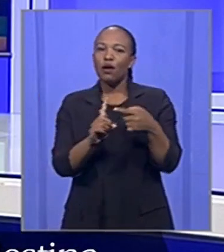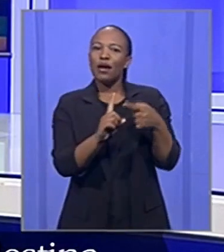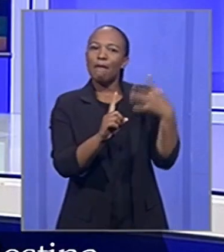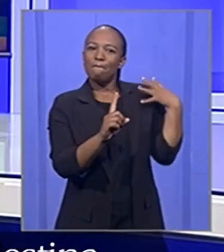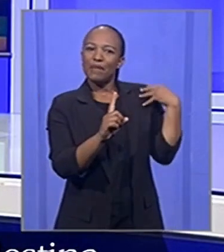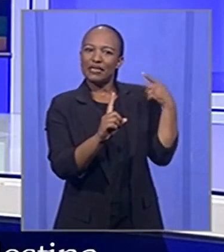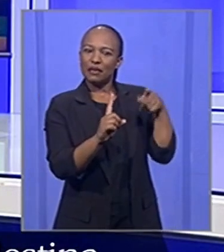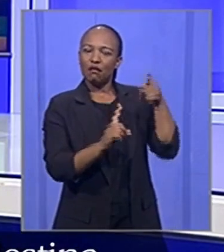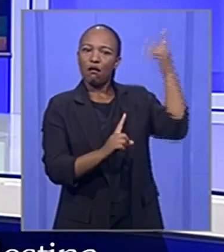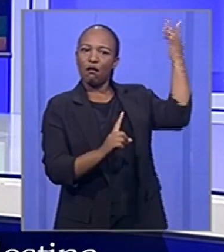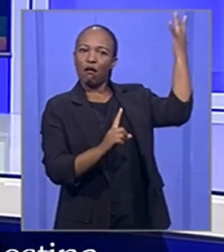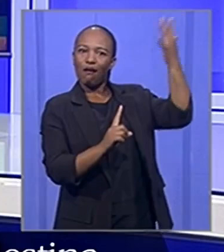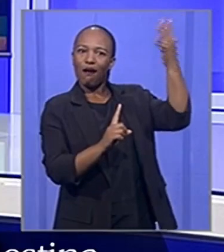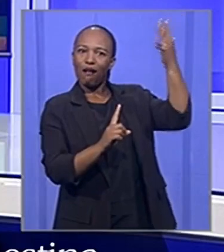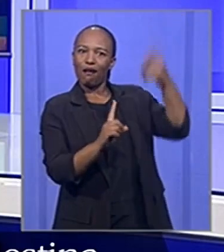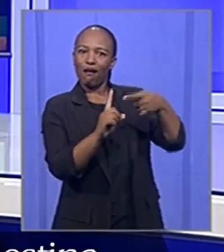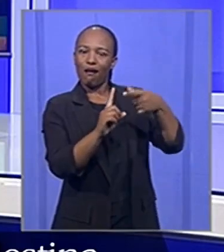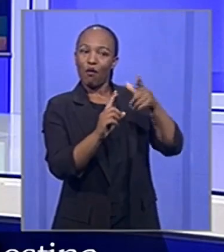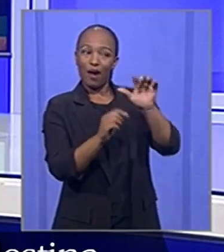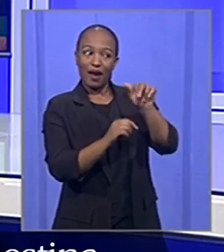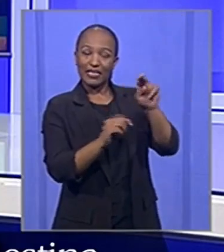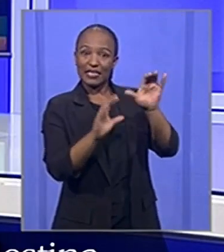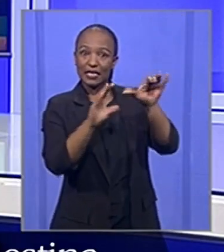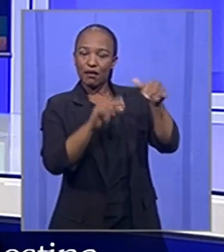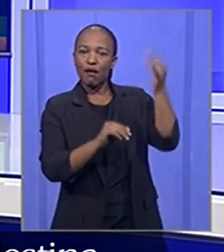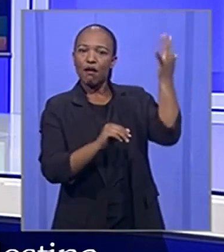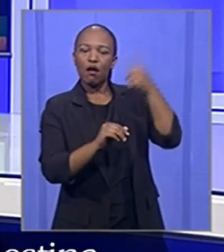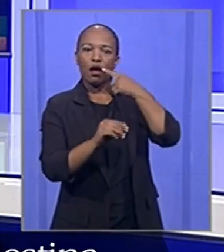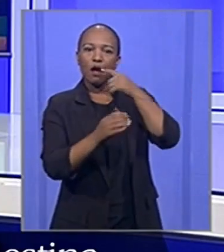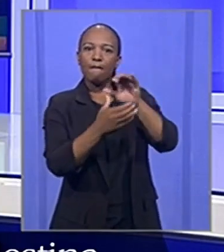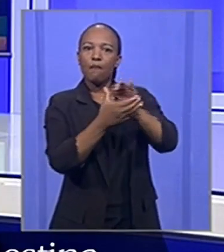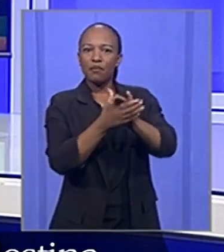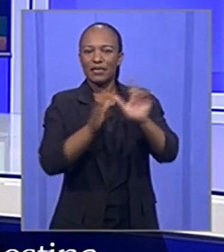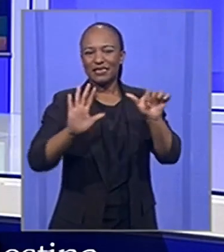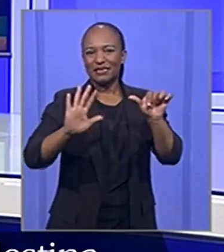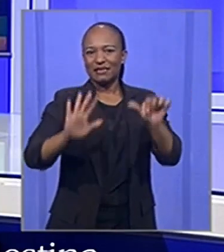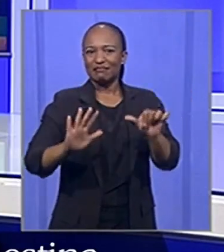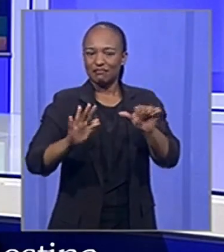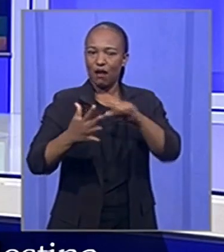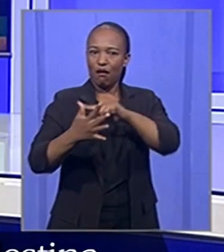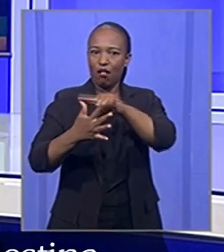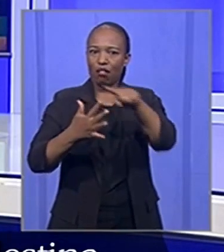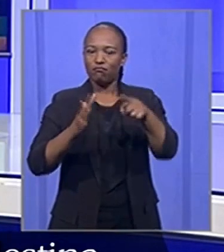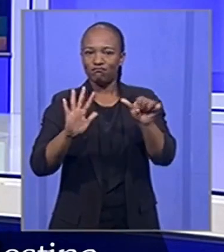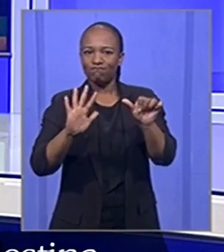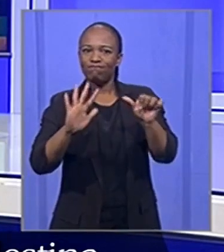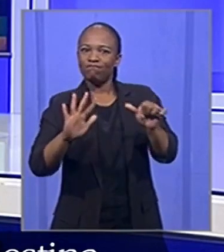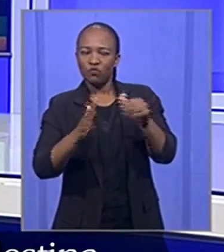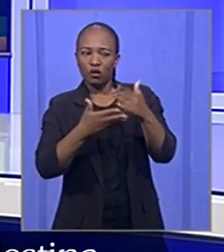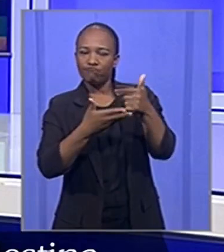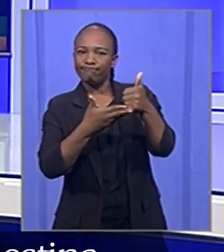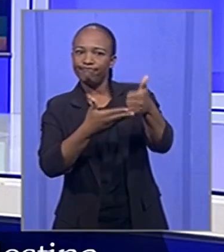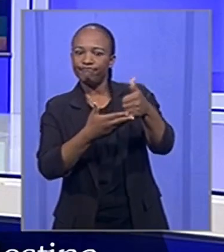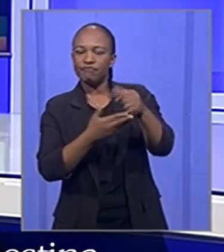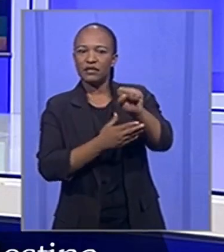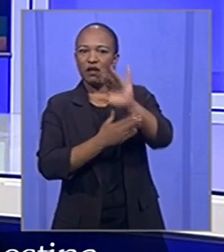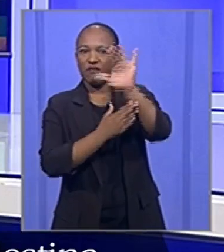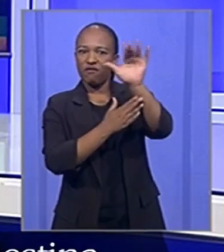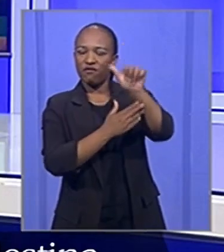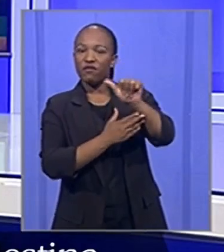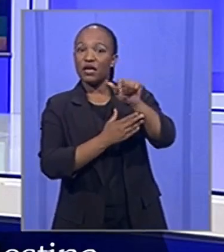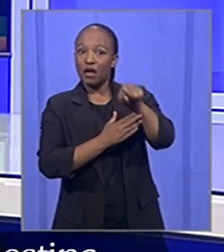o fana ka tokomane ya disepiso tsa yona tse ka sehlohong tse tshiletseng tse tlo nolofatsa maphelo a maAfrika